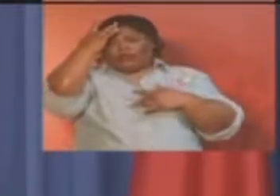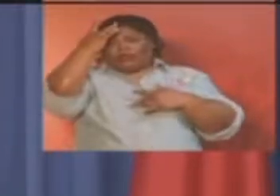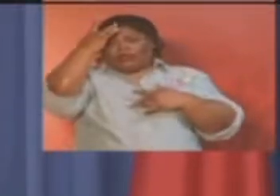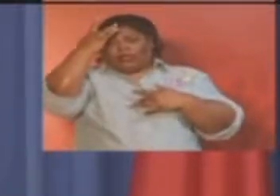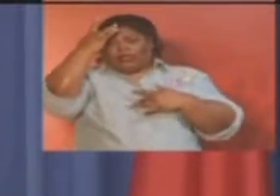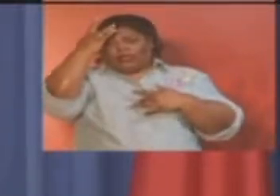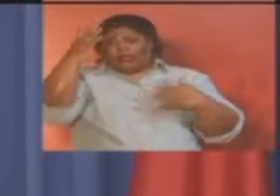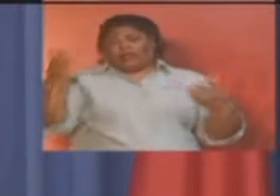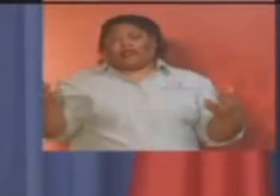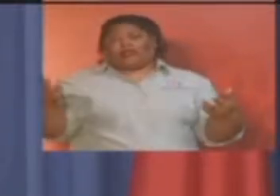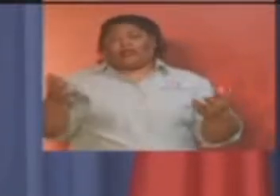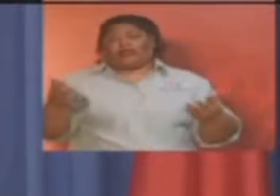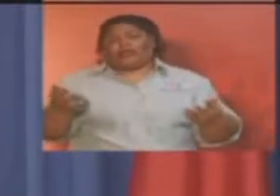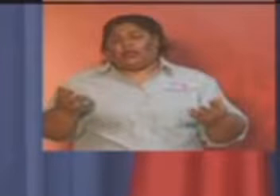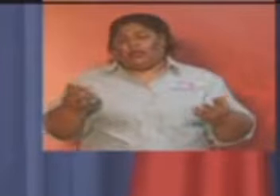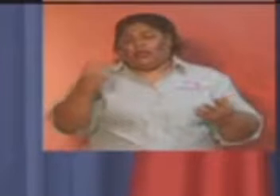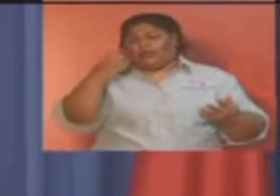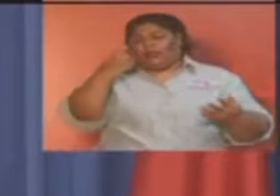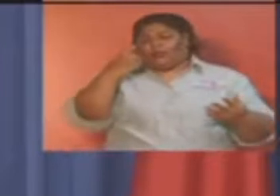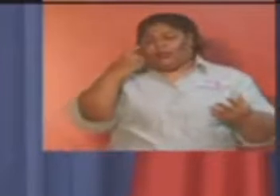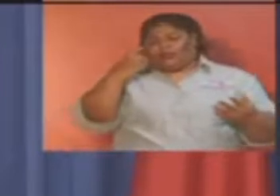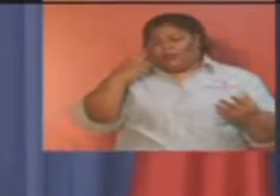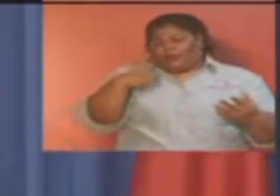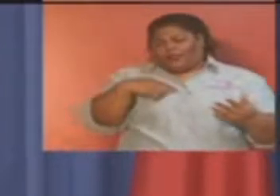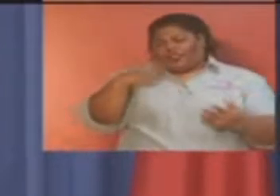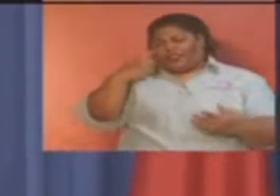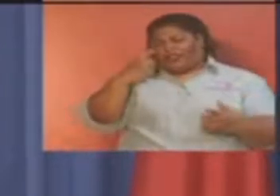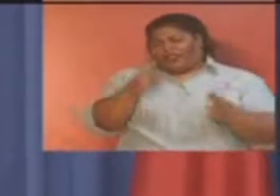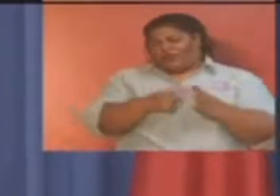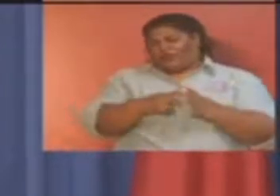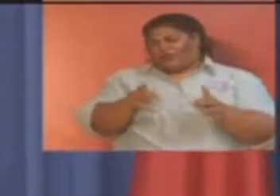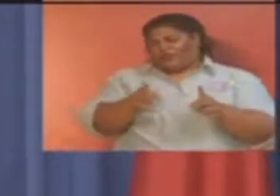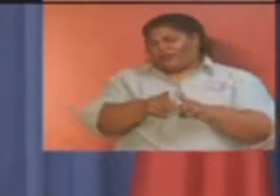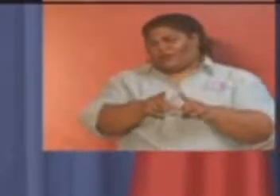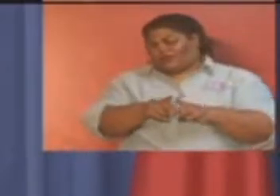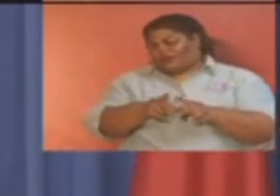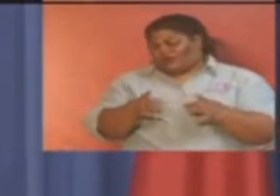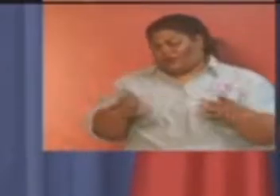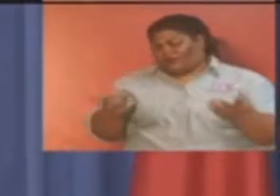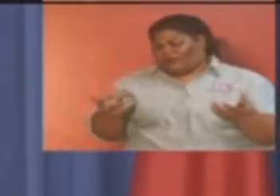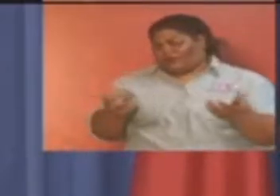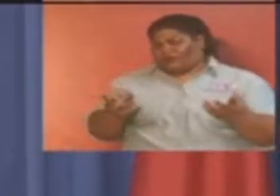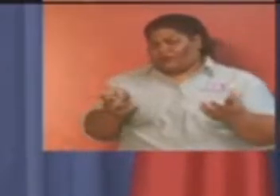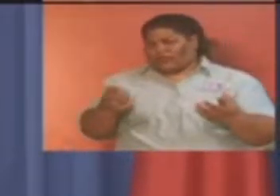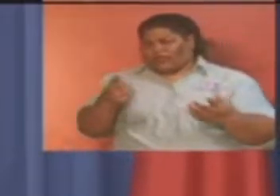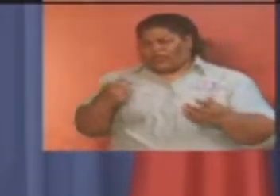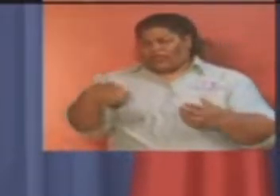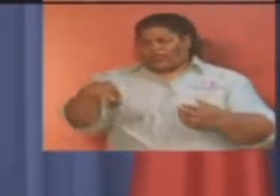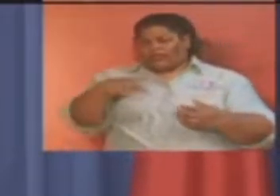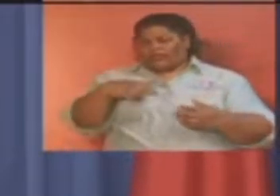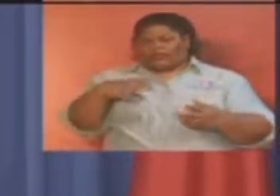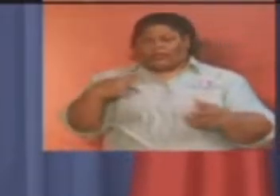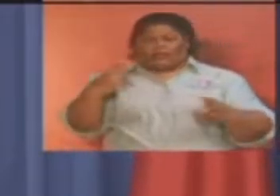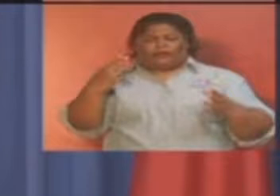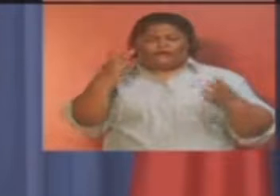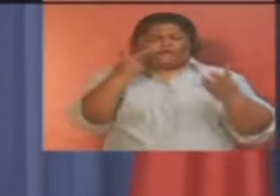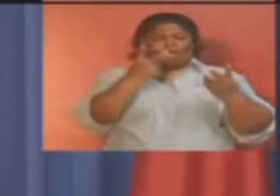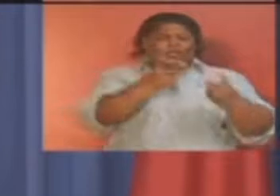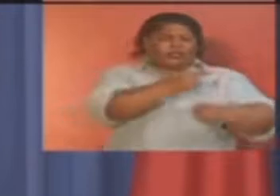What is of note also is when they come to us and we get into their